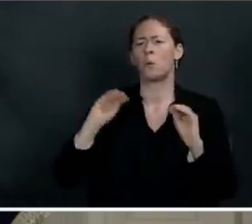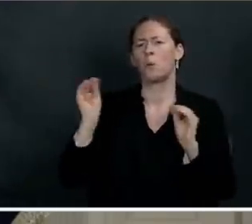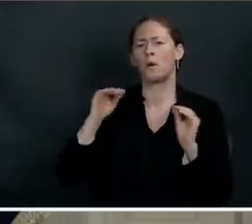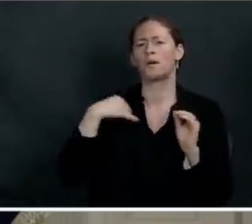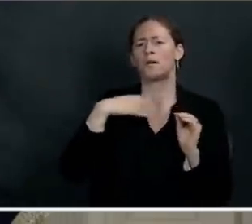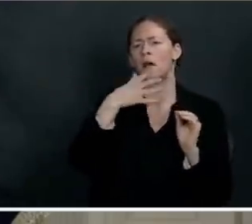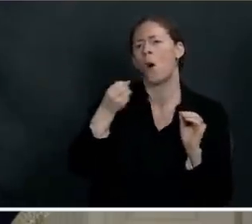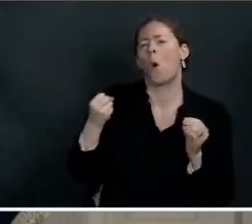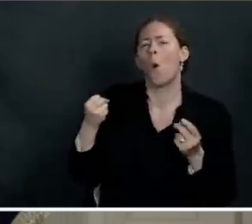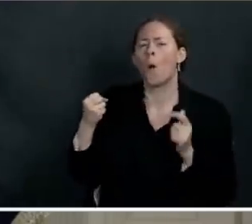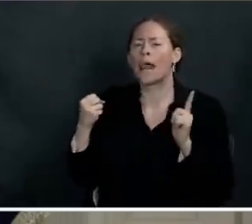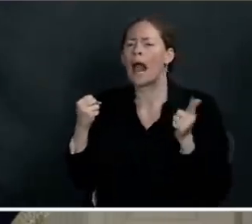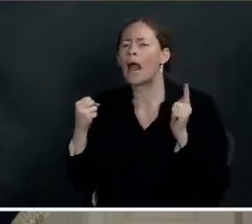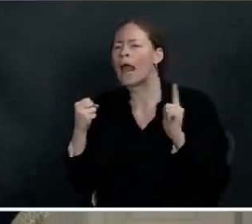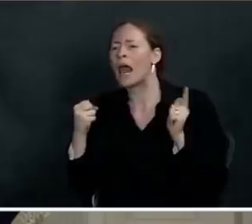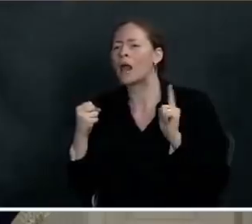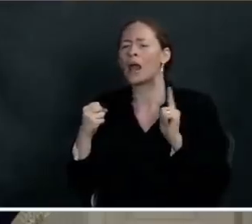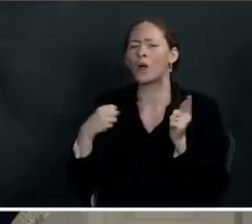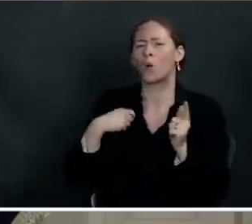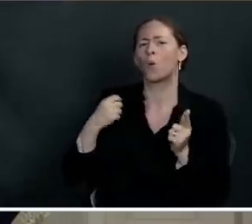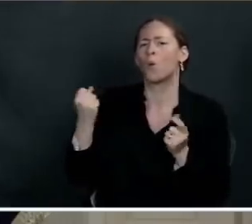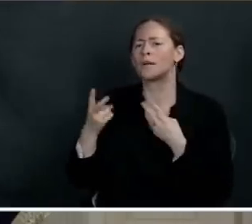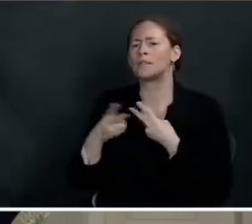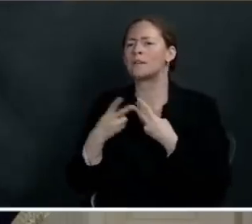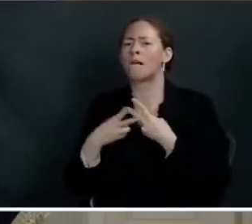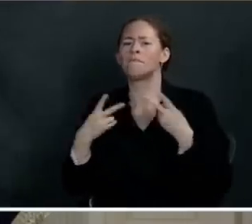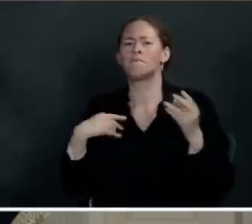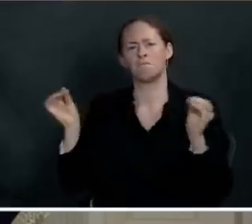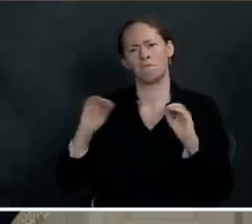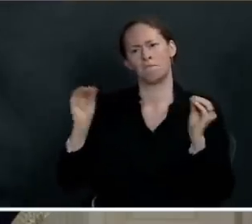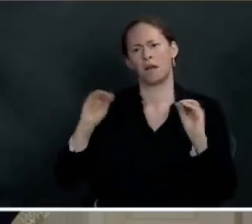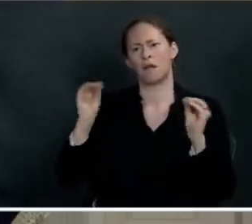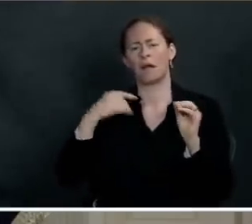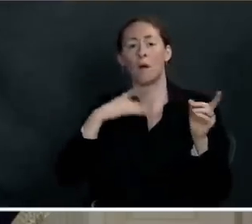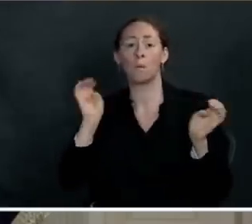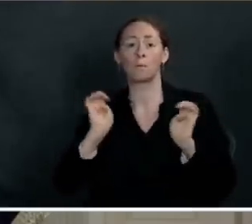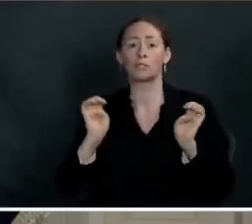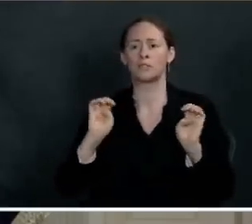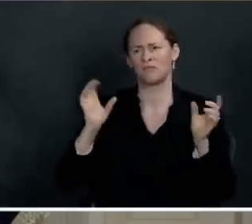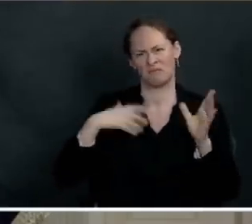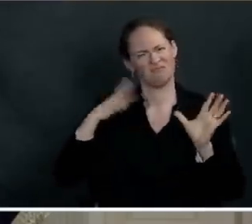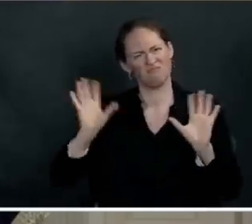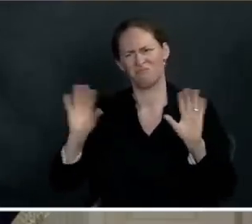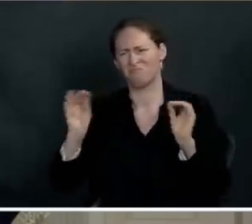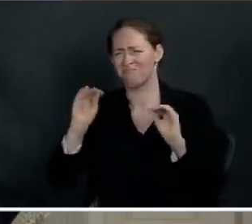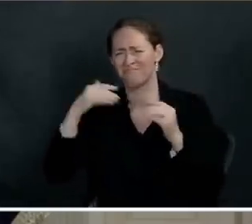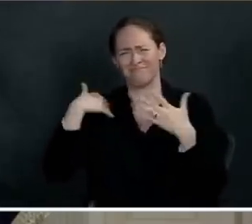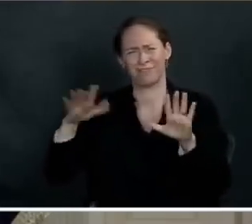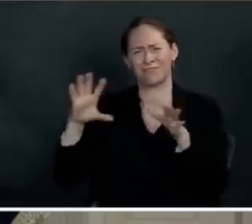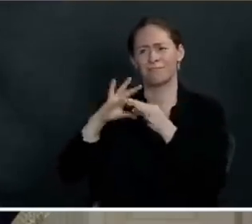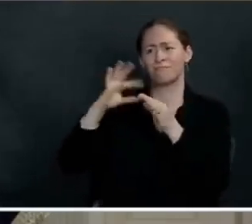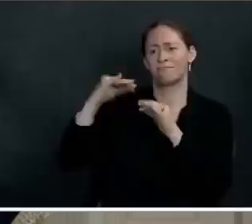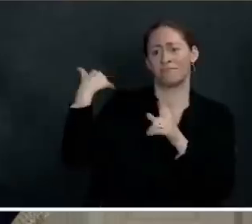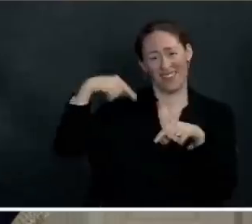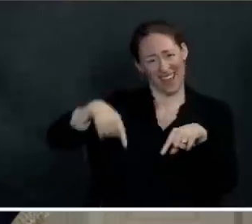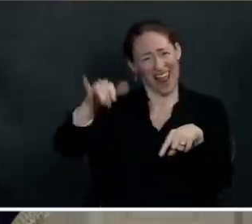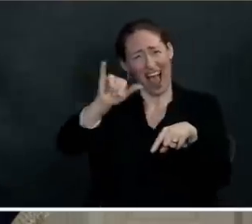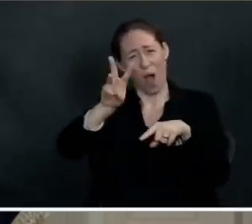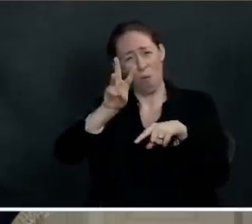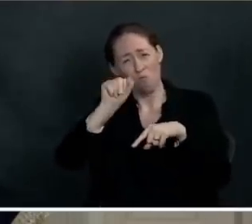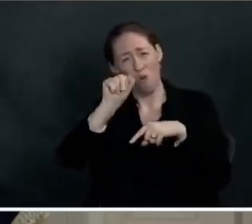seen happen in the past year. I've said before, this is a wartime effort. When I